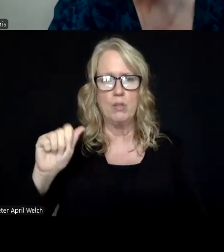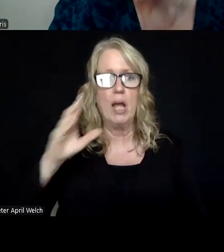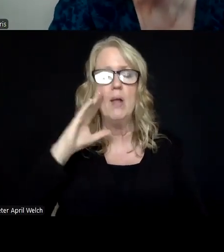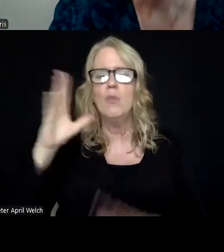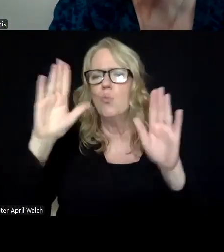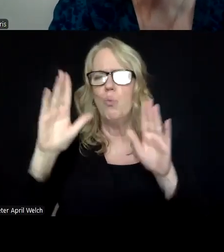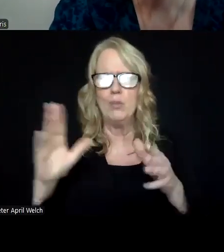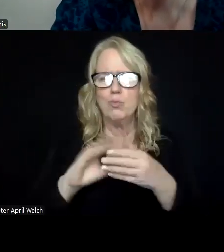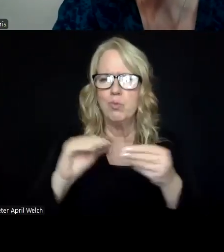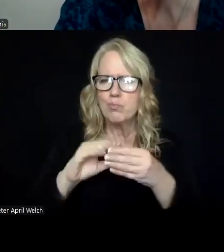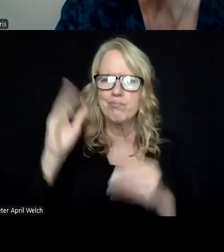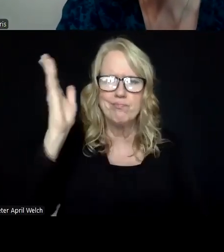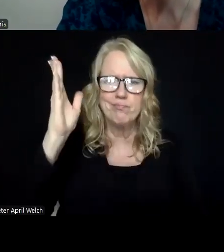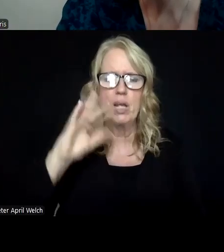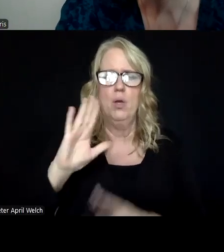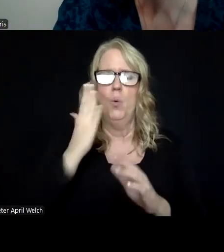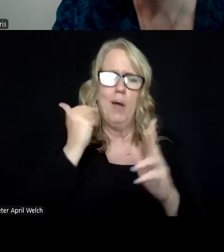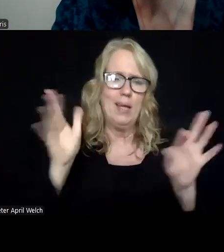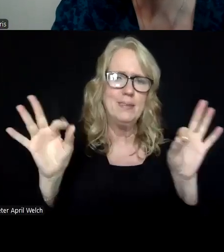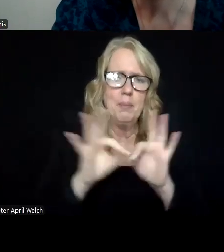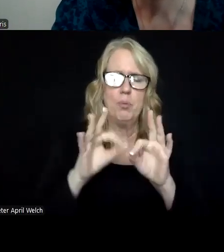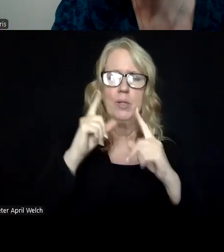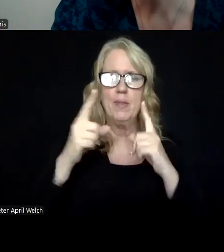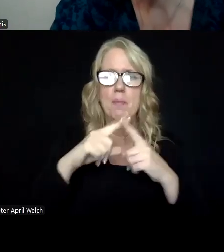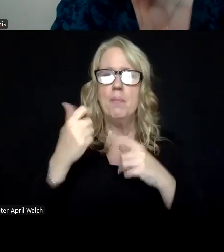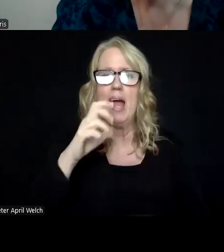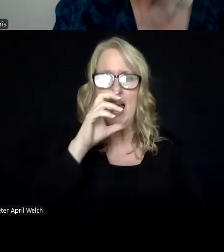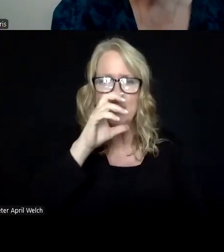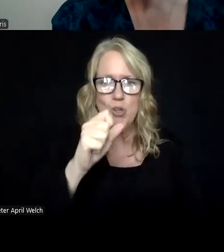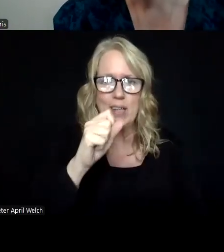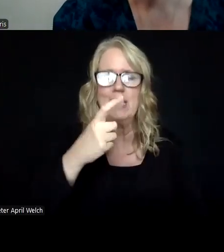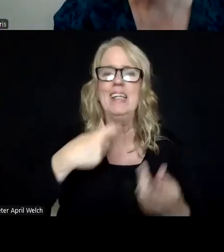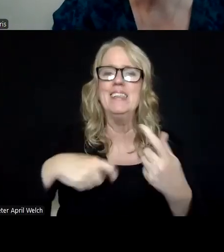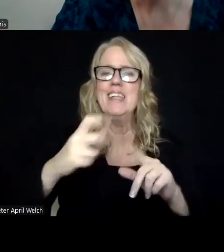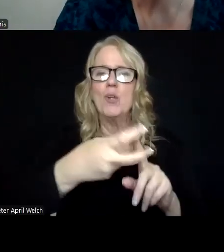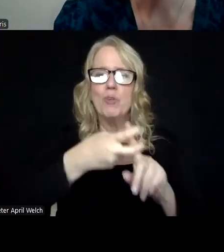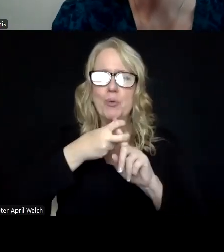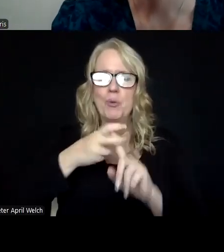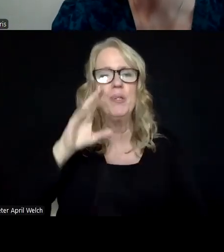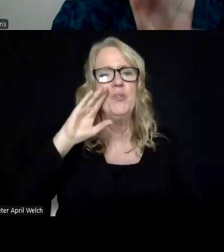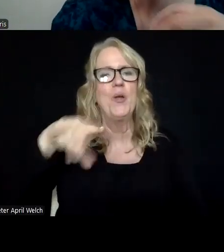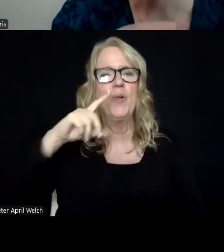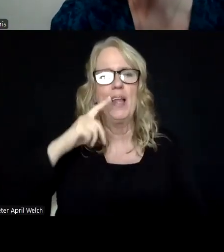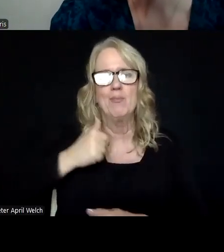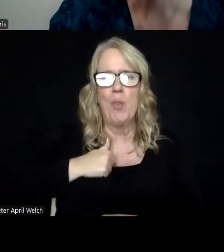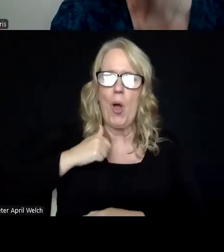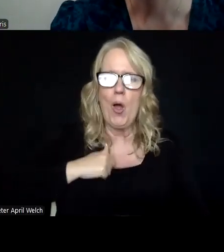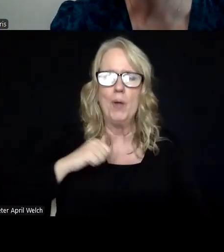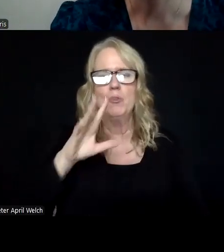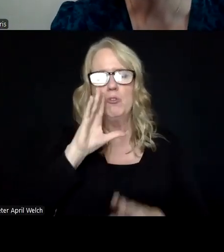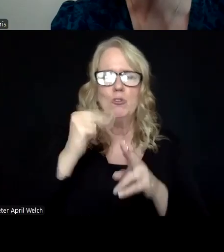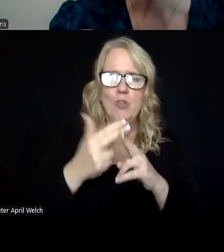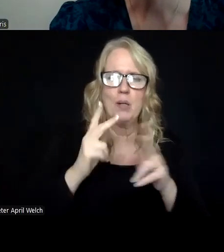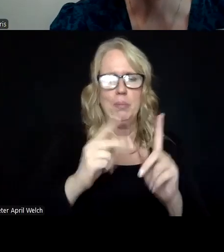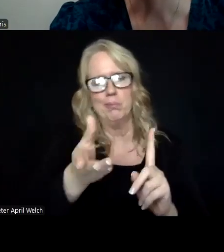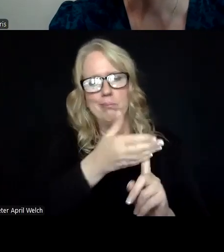about why it's important to think about attracting rather than recruiting, which is kind of what you do in the armed services. And you're kind of talking people